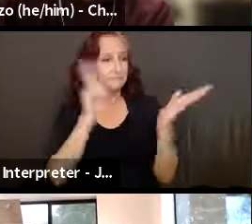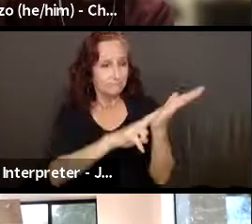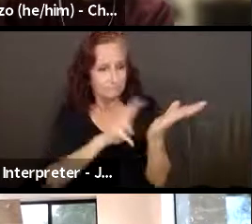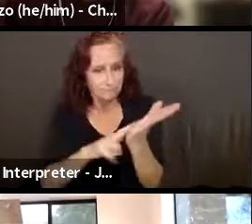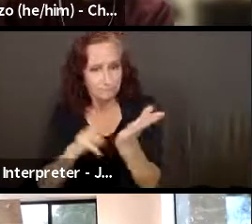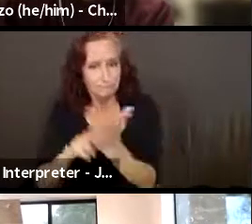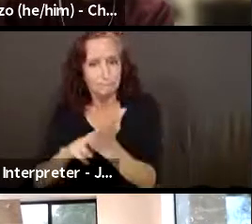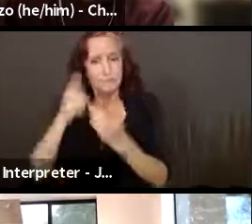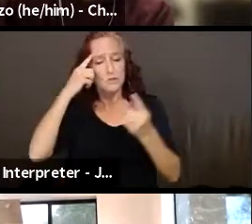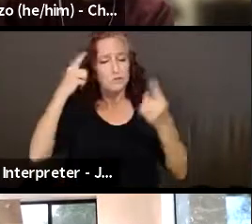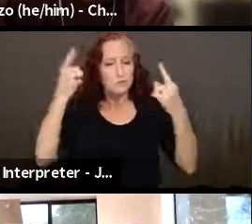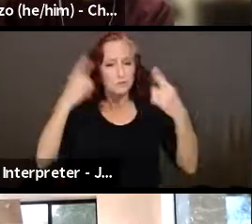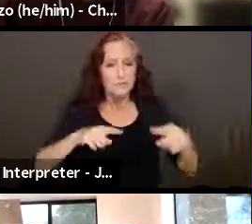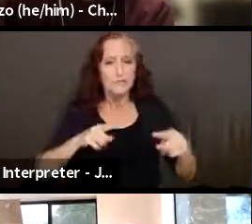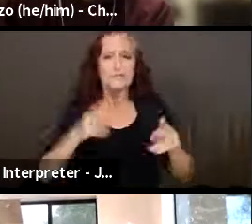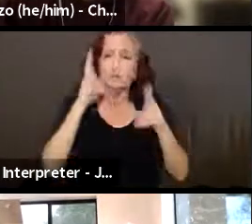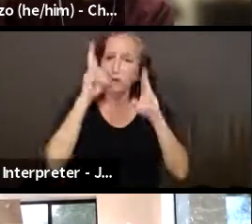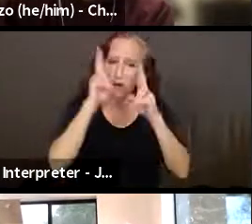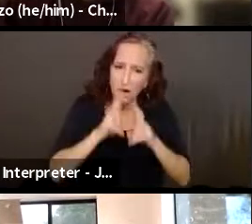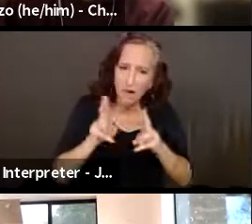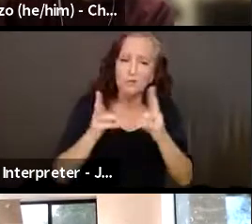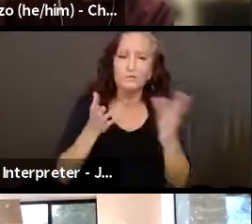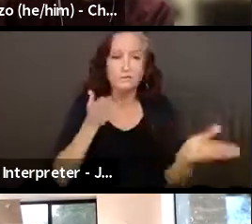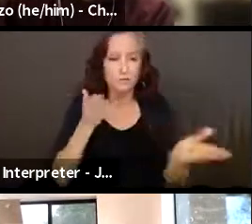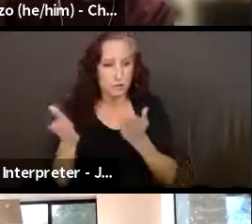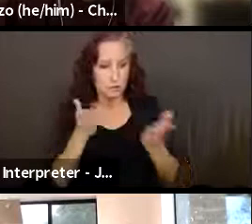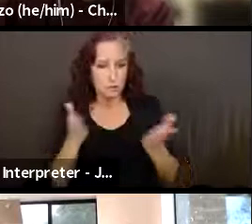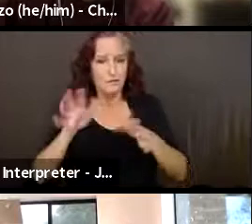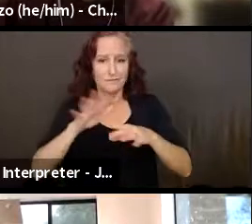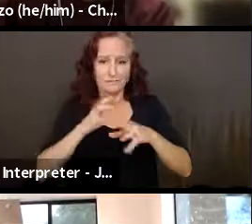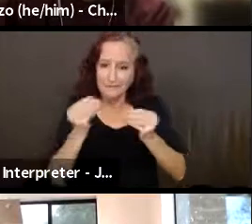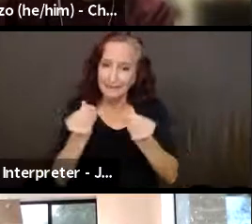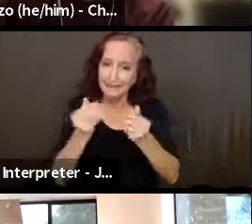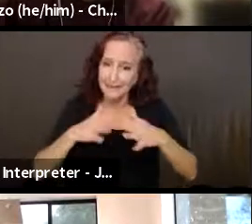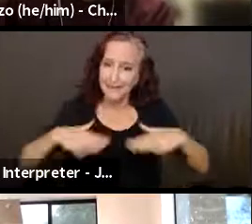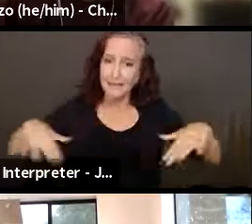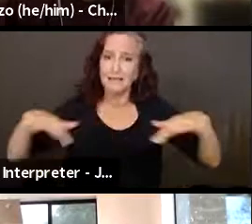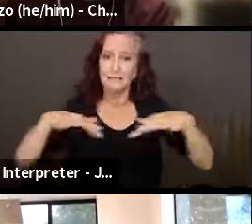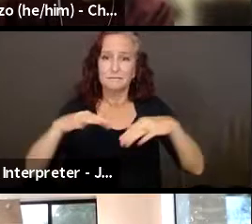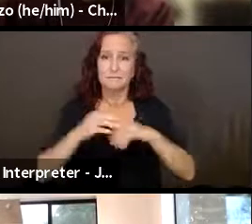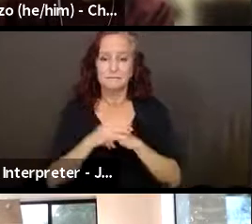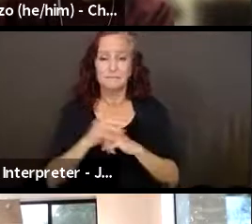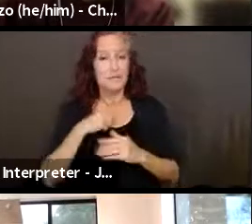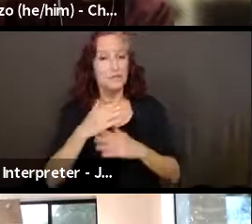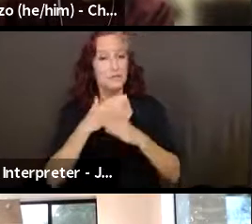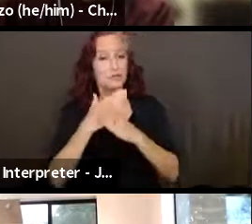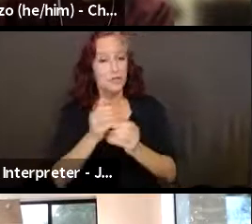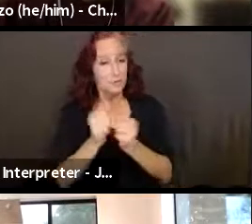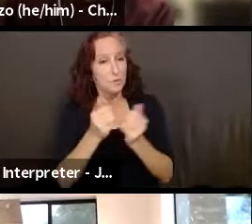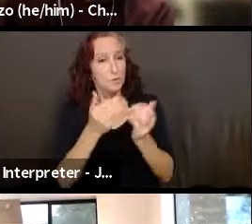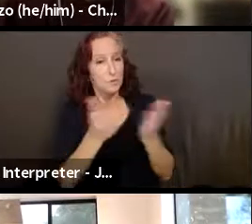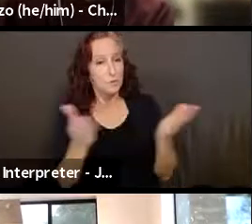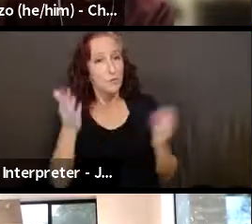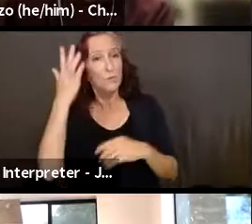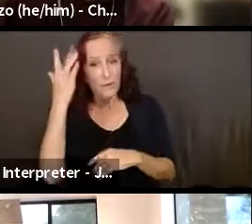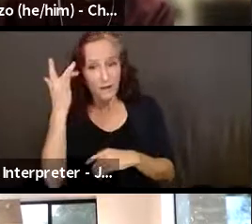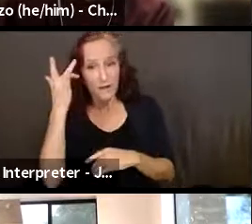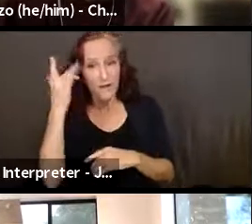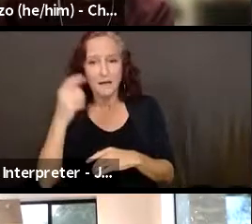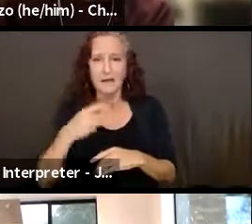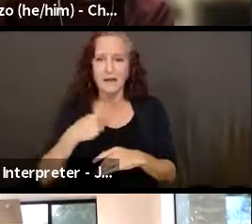been invited into this treaty with the same spirit. And I share this with you as part of my personal commitment to truth